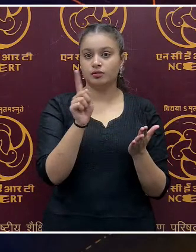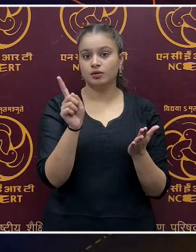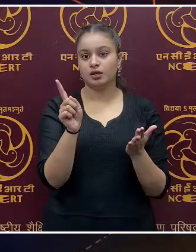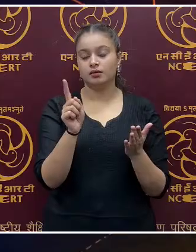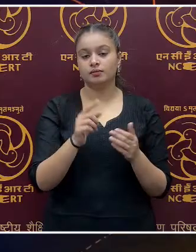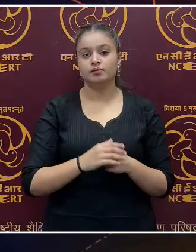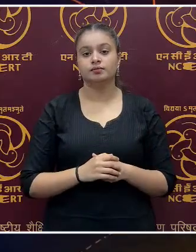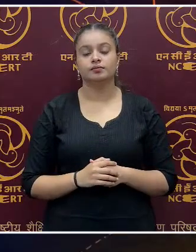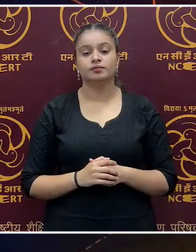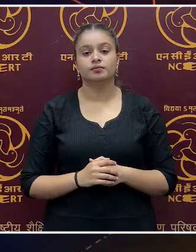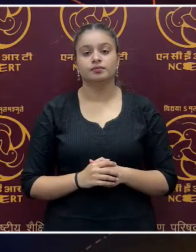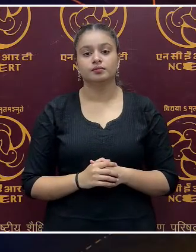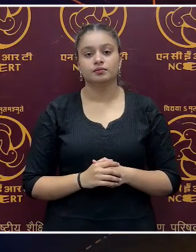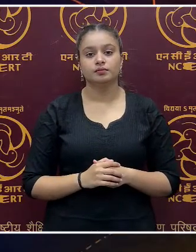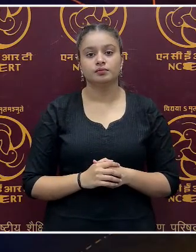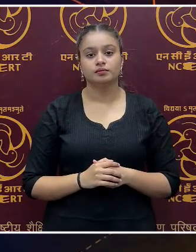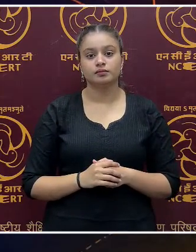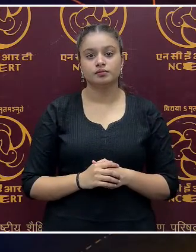what degree here?